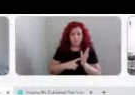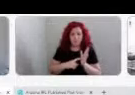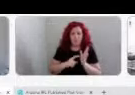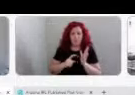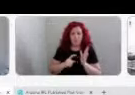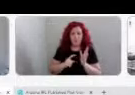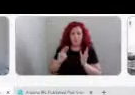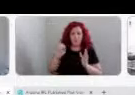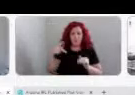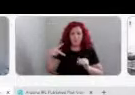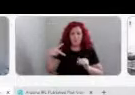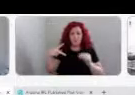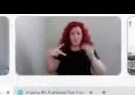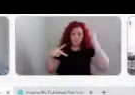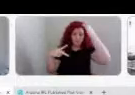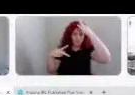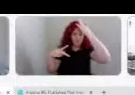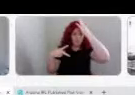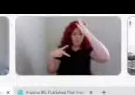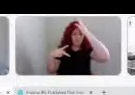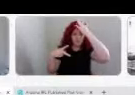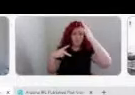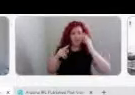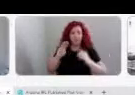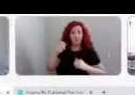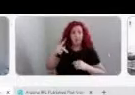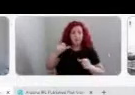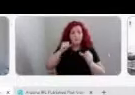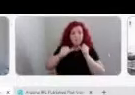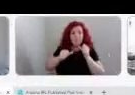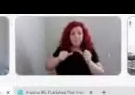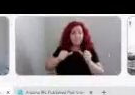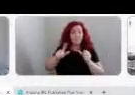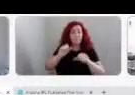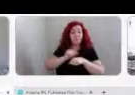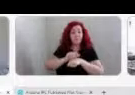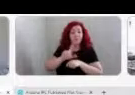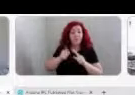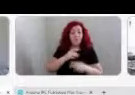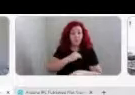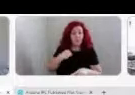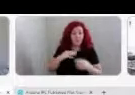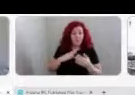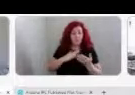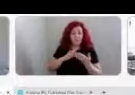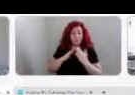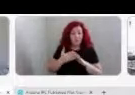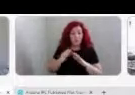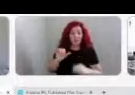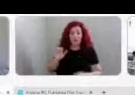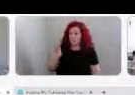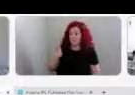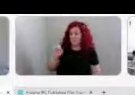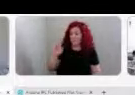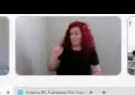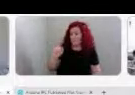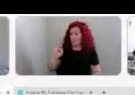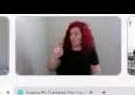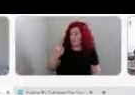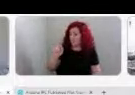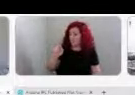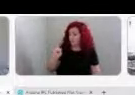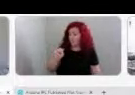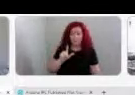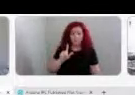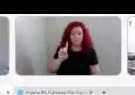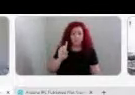complex earlier test maps such as version 9 and those submitted by members of my community like barbara tellman's ld0049